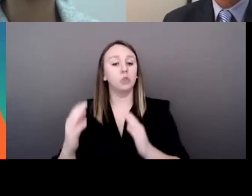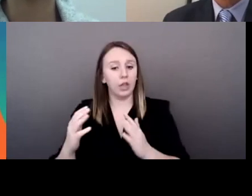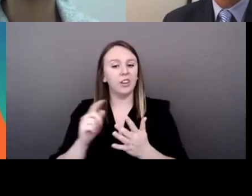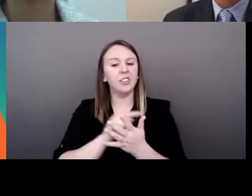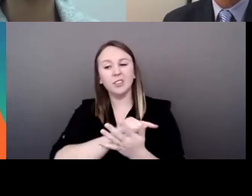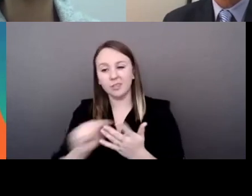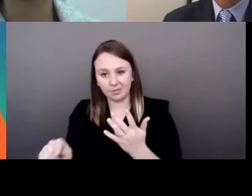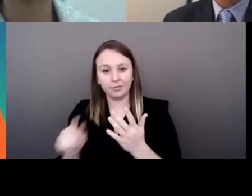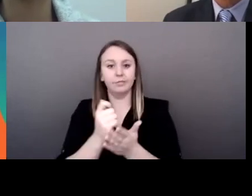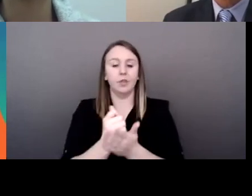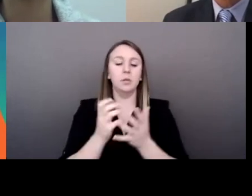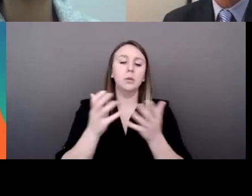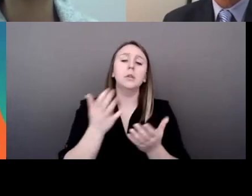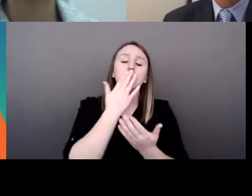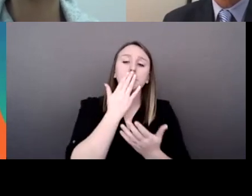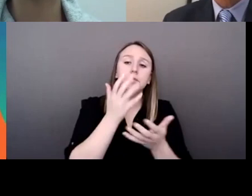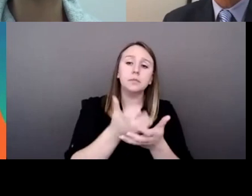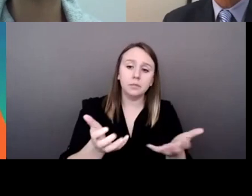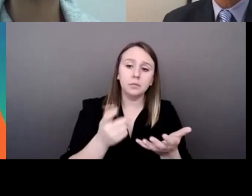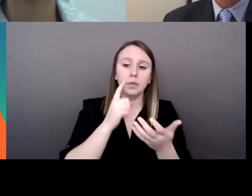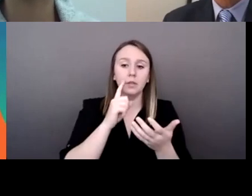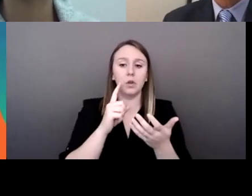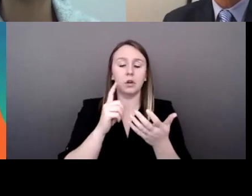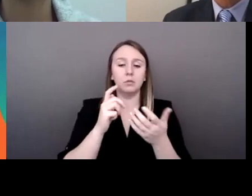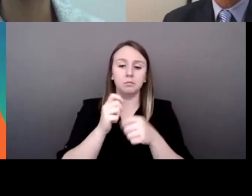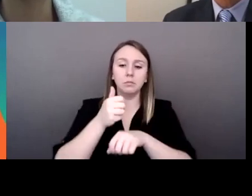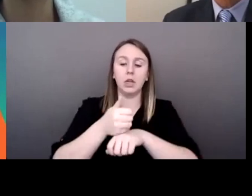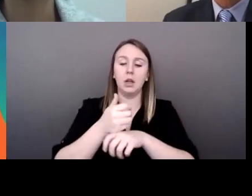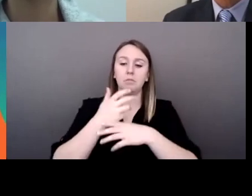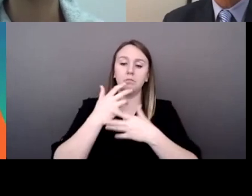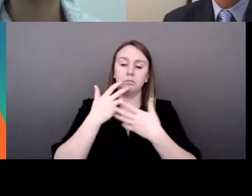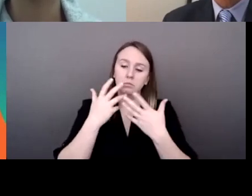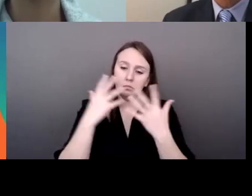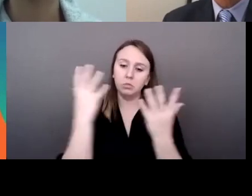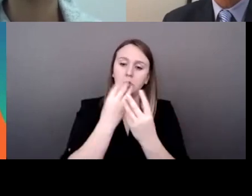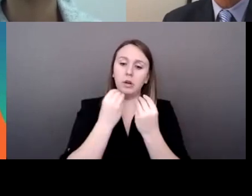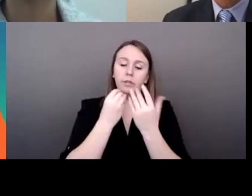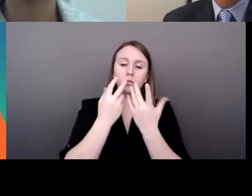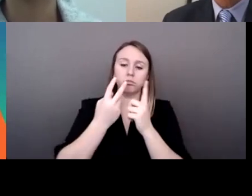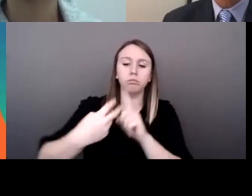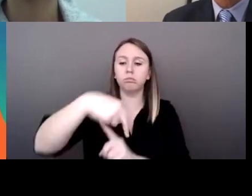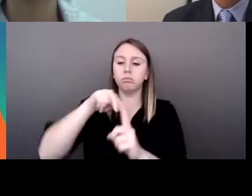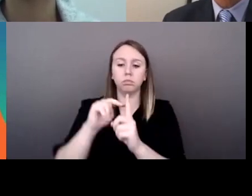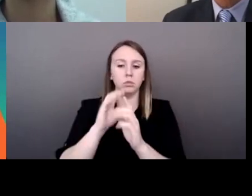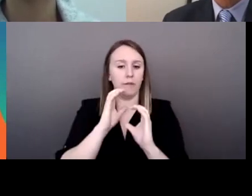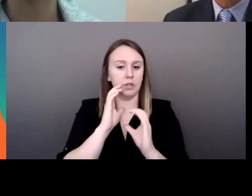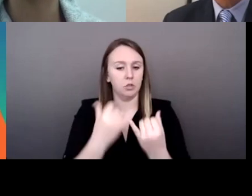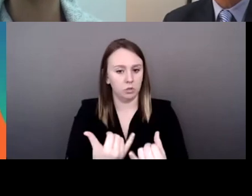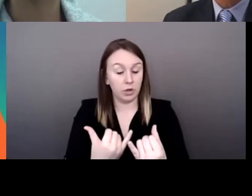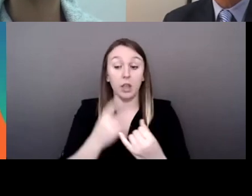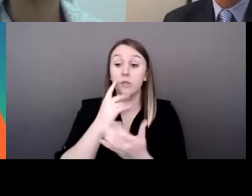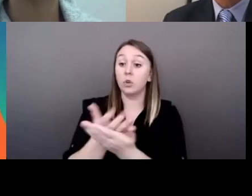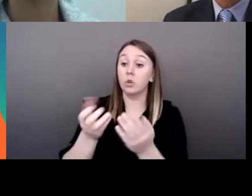So thank you so much for bringing a robust conversation to us today. For those of you in the audience, just a friendly reminder